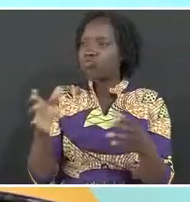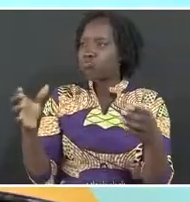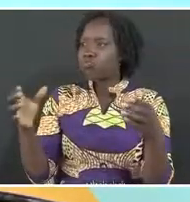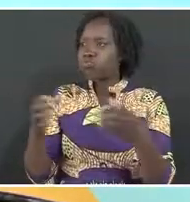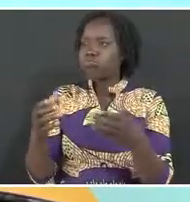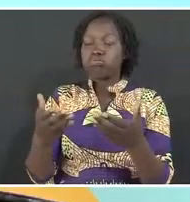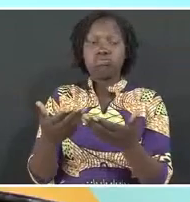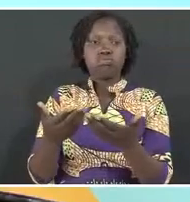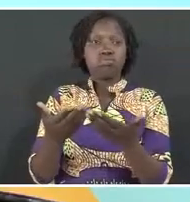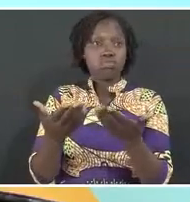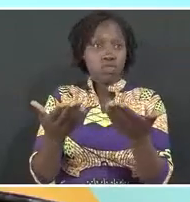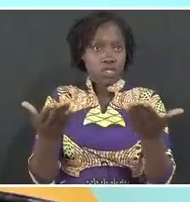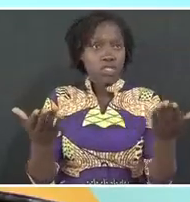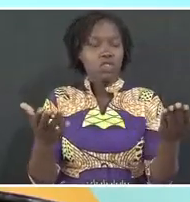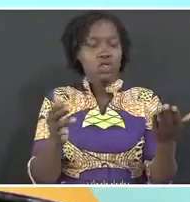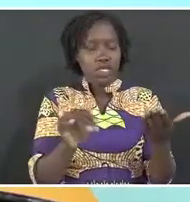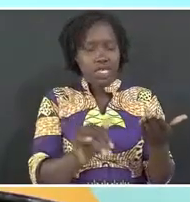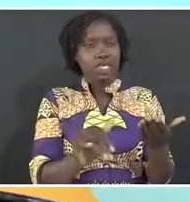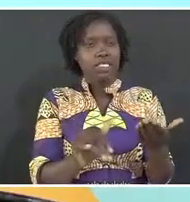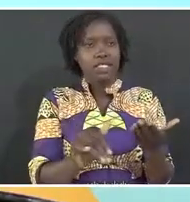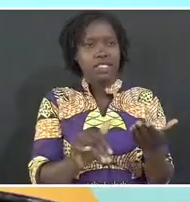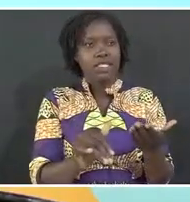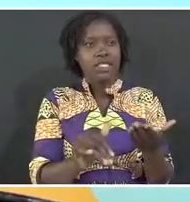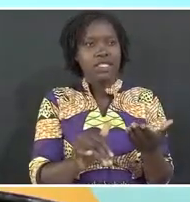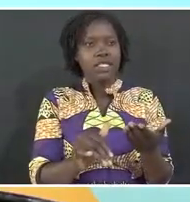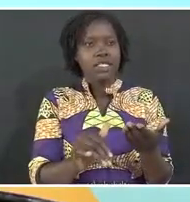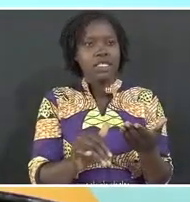congregation that